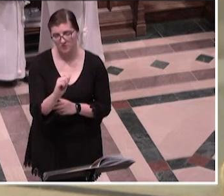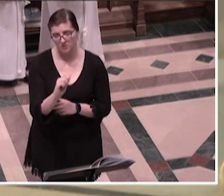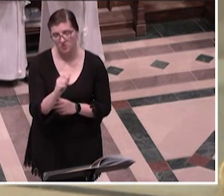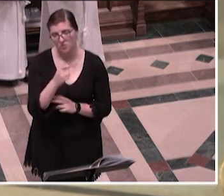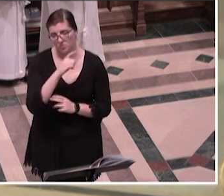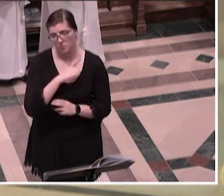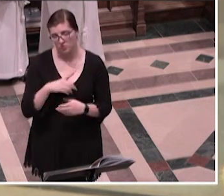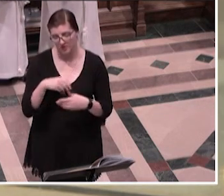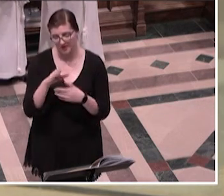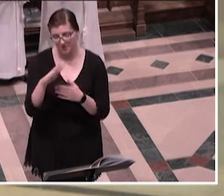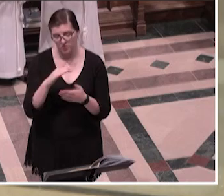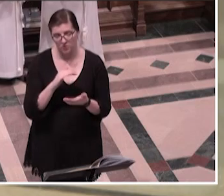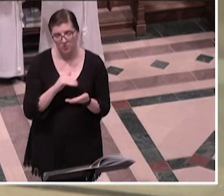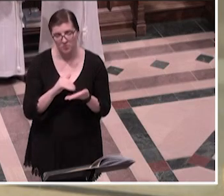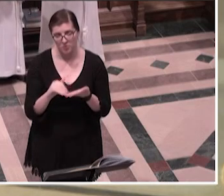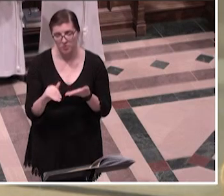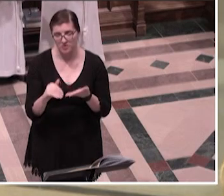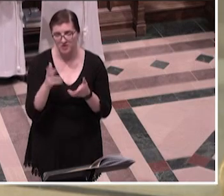your mercy.